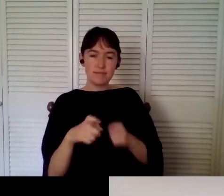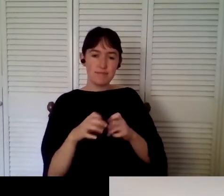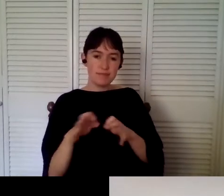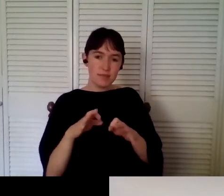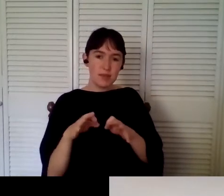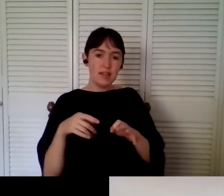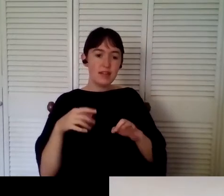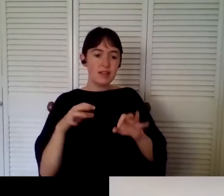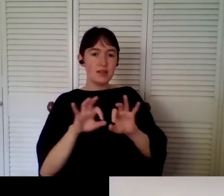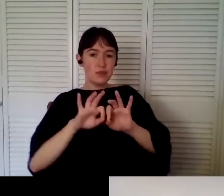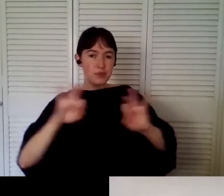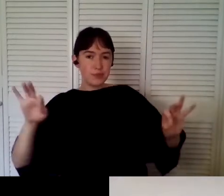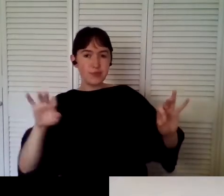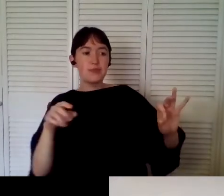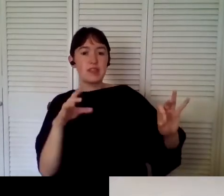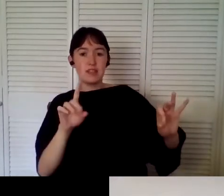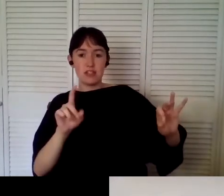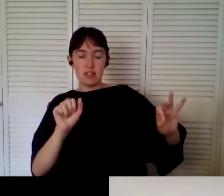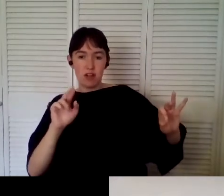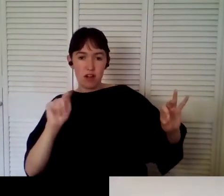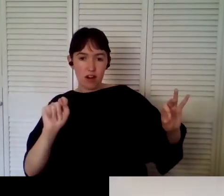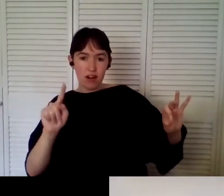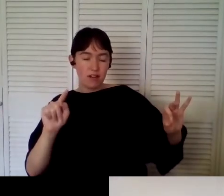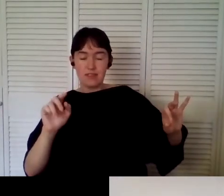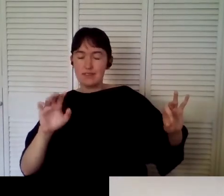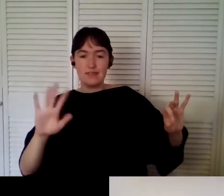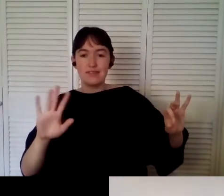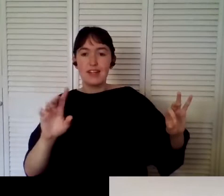atlatl itself. I guess,